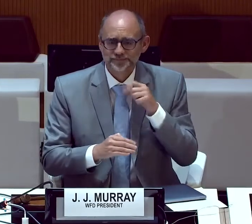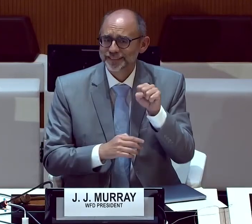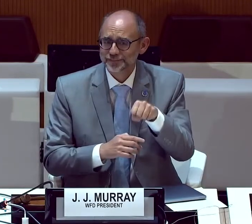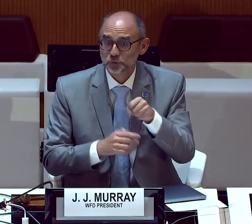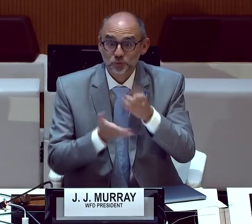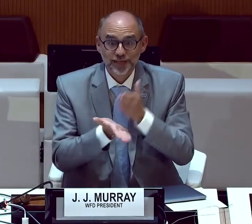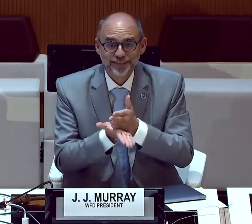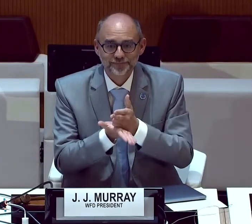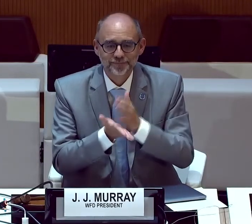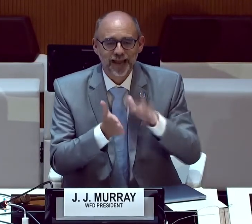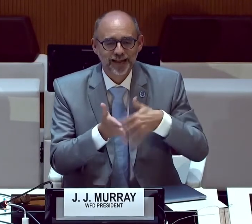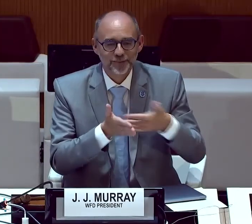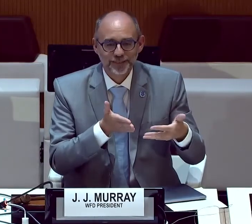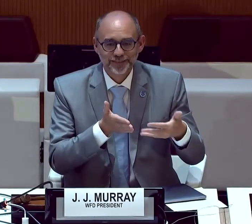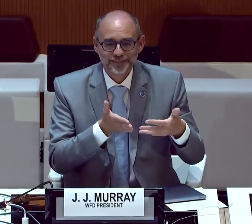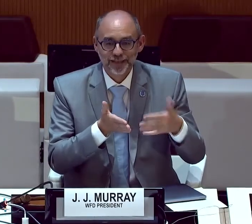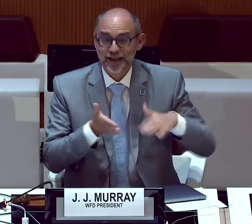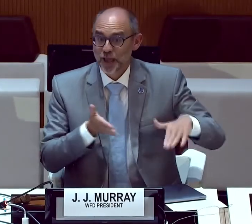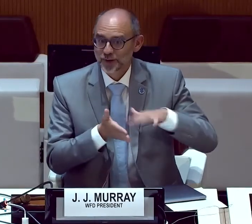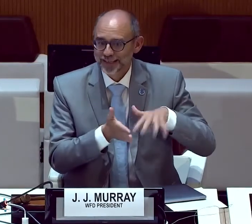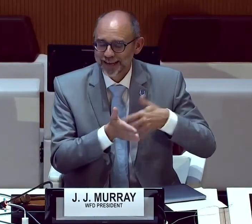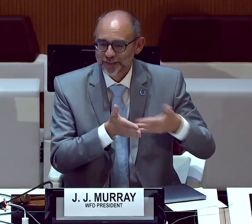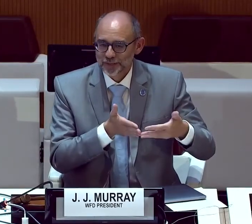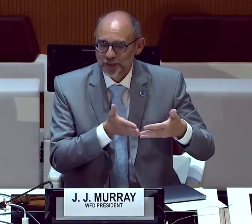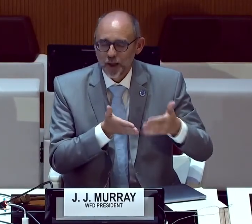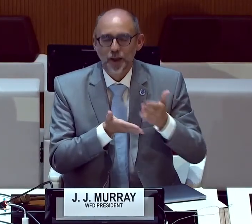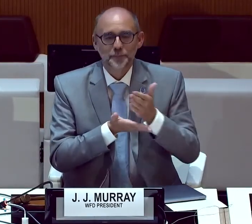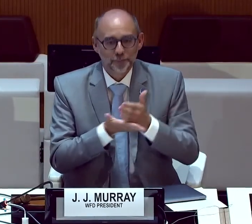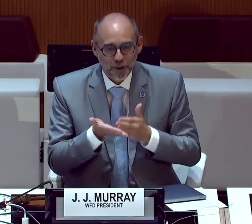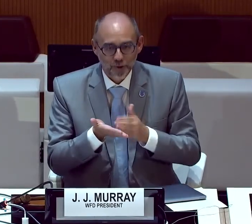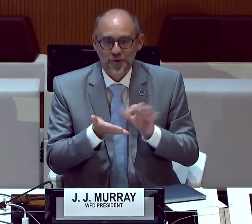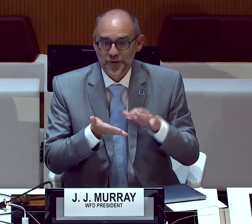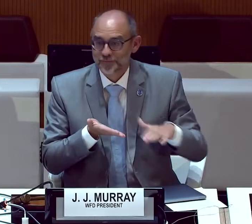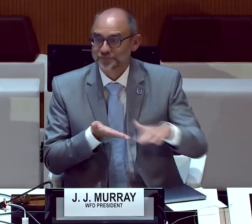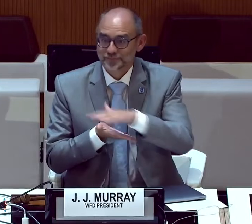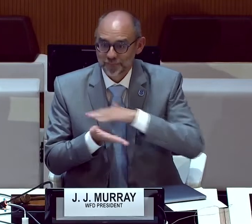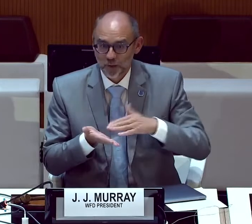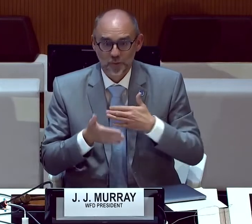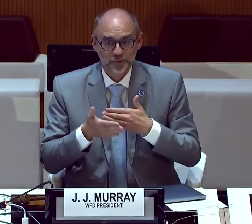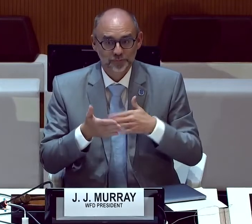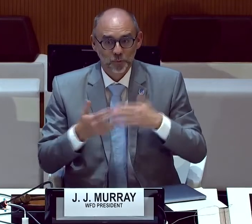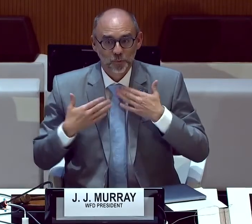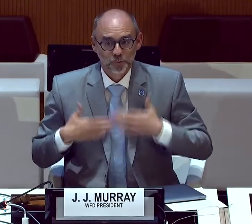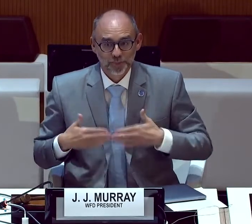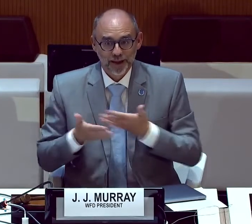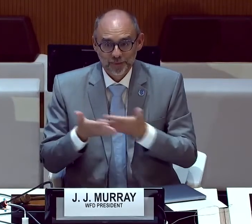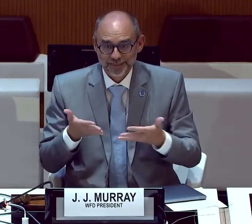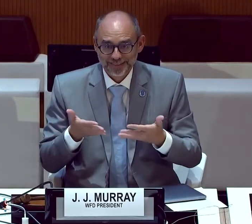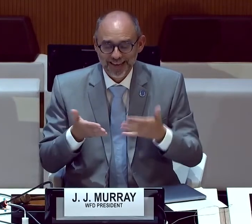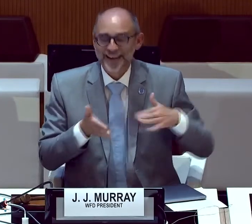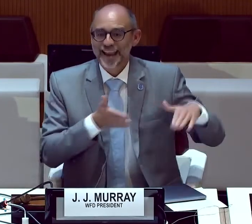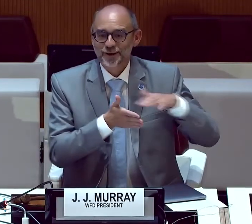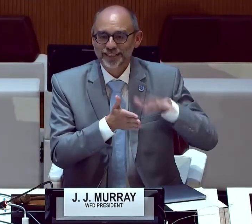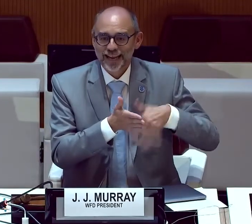to. And people are saying, yes, you're right. National sign languages are part of us, are part of